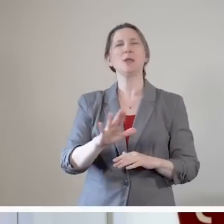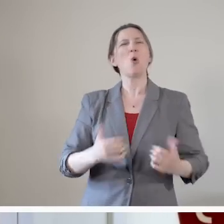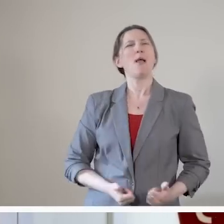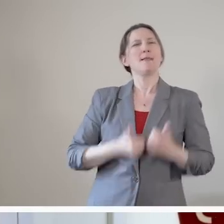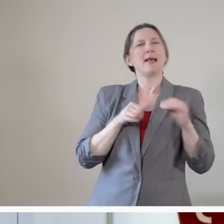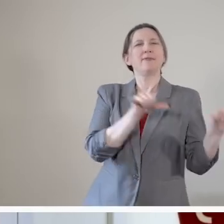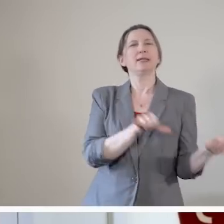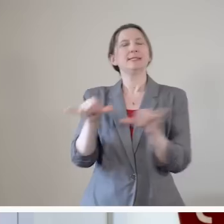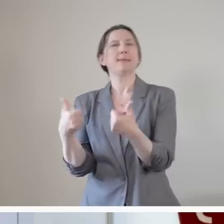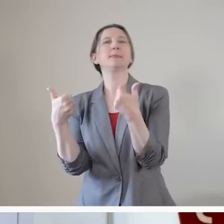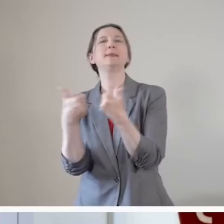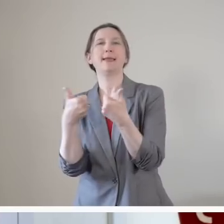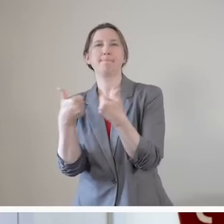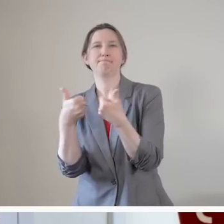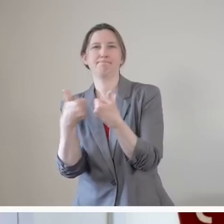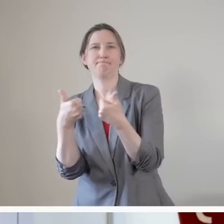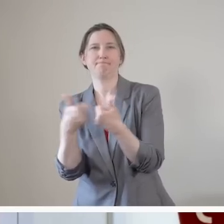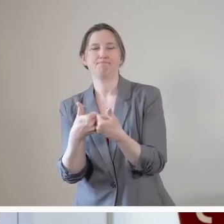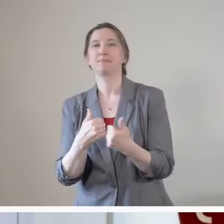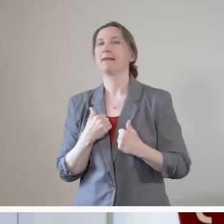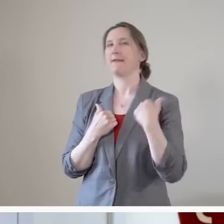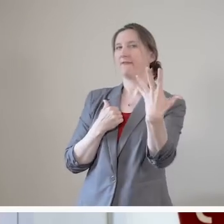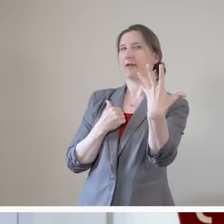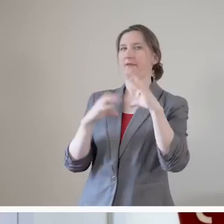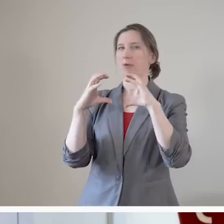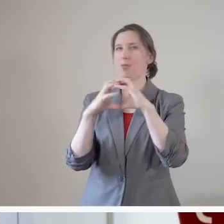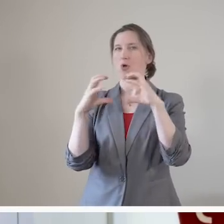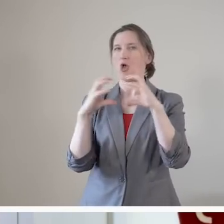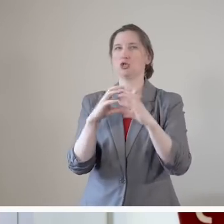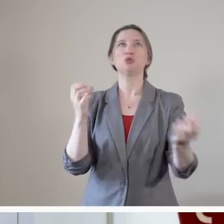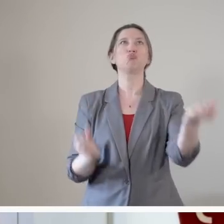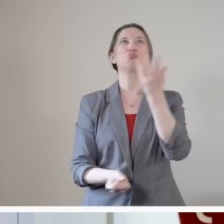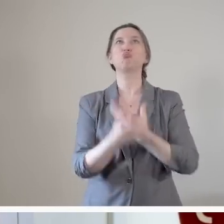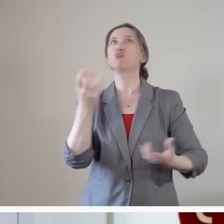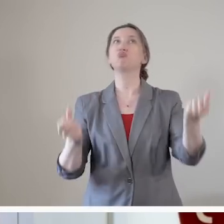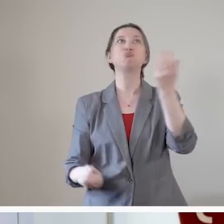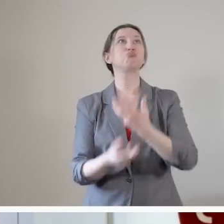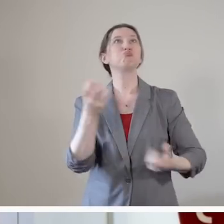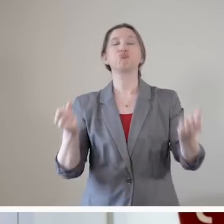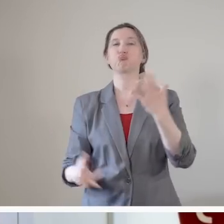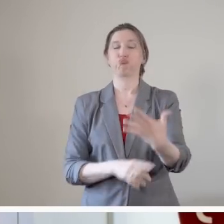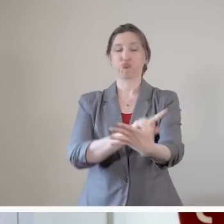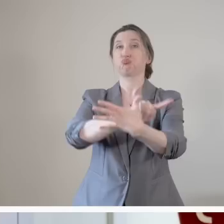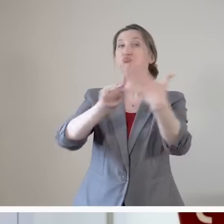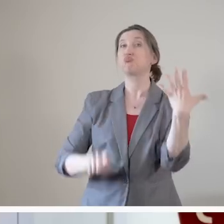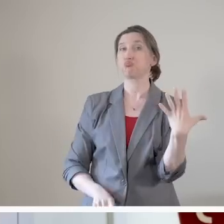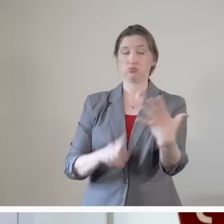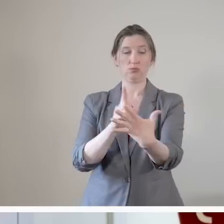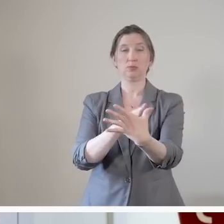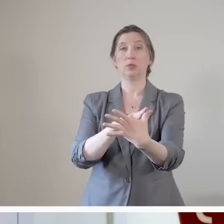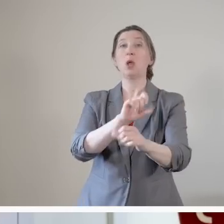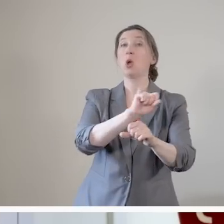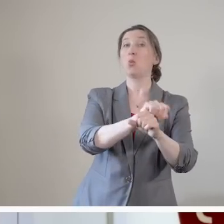Imagine life is as a game in which you're juggling five balls in the air. You name the balls